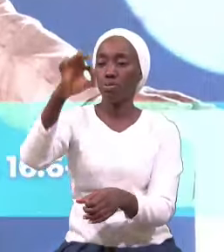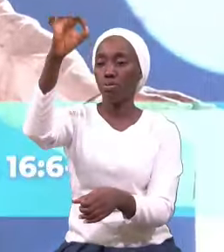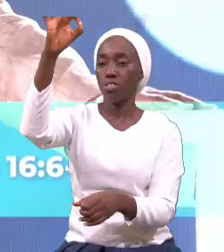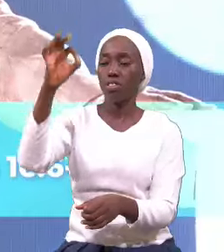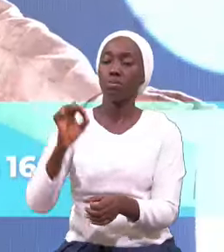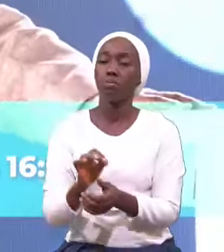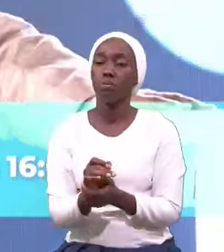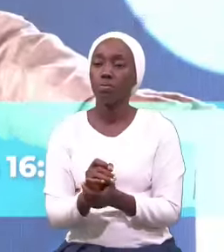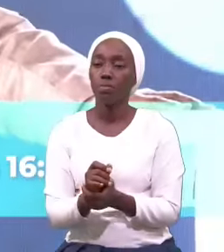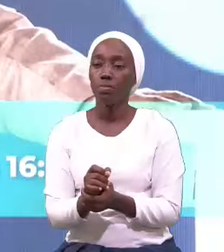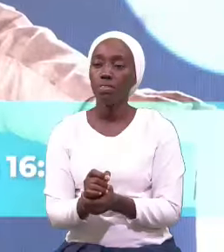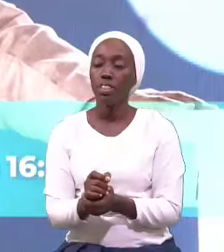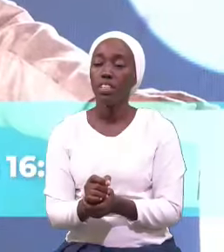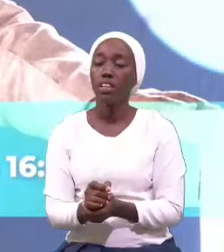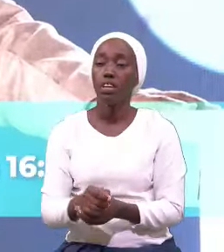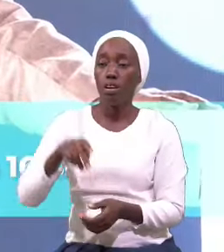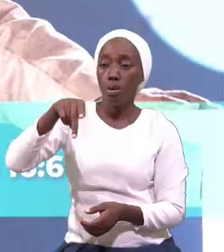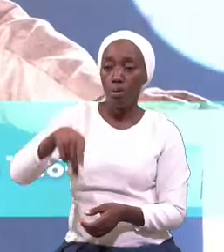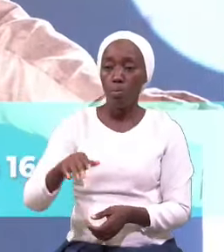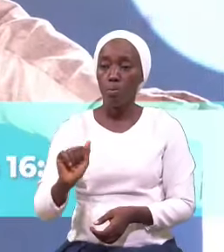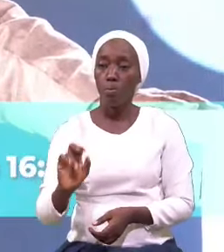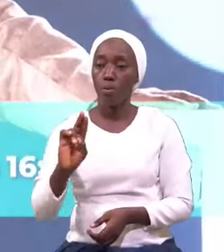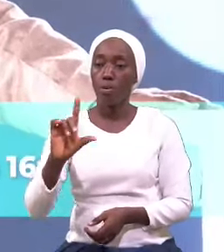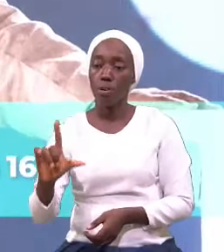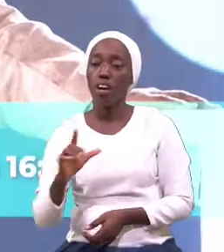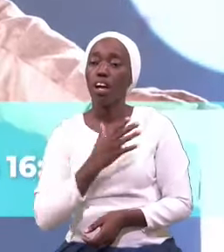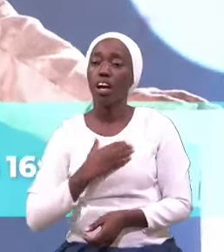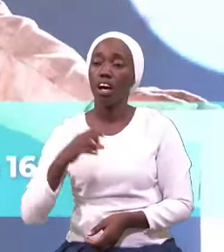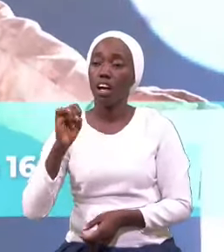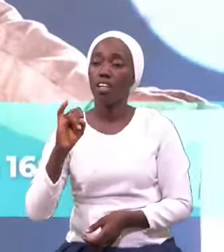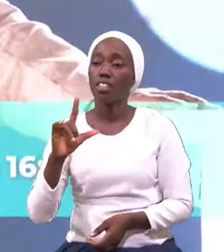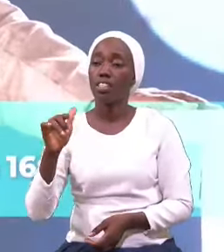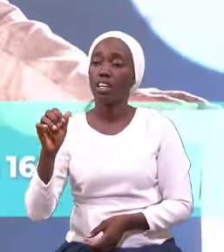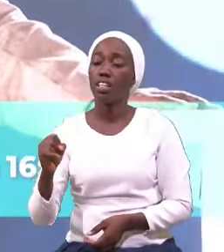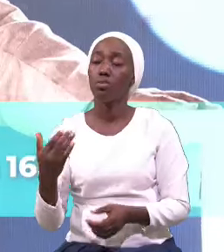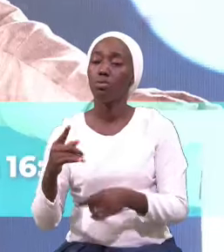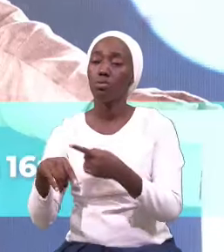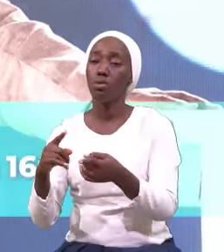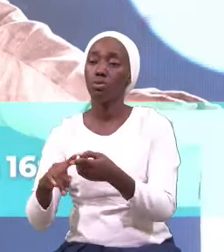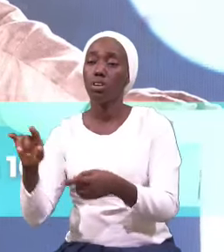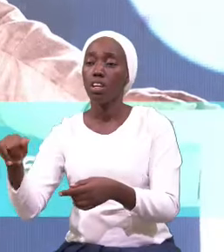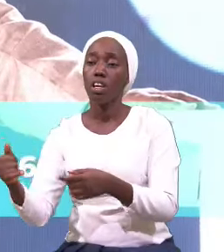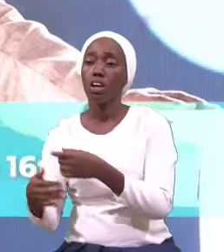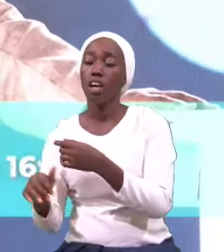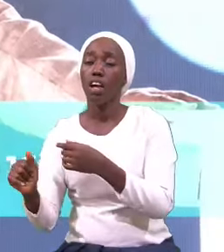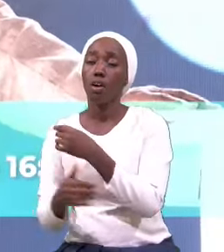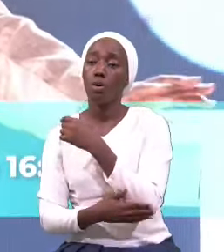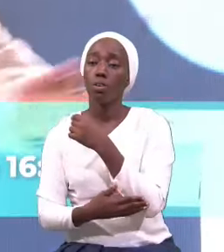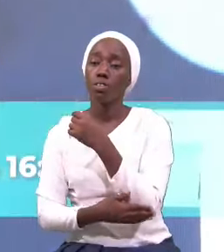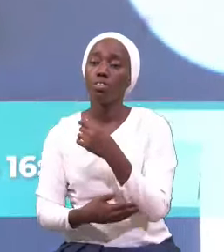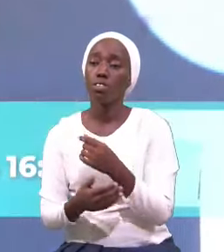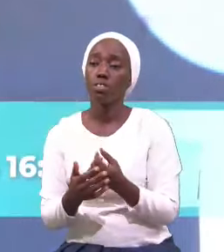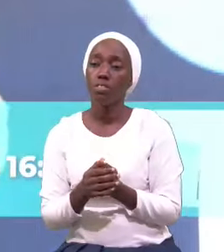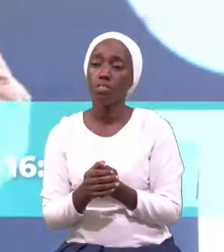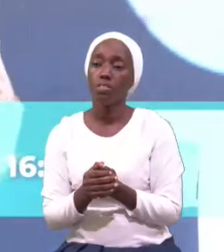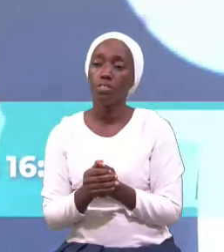Paul and Silas and the team, they wanted to go to Bithynia, and the Spirit said, don't go there now, another time.